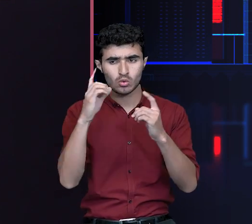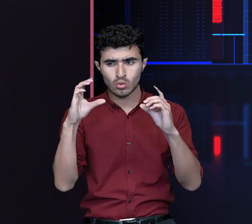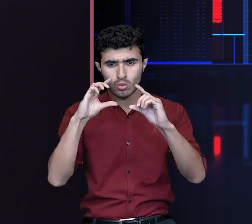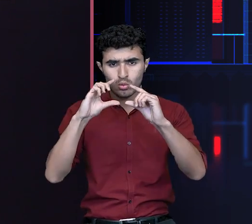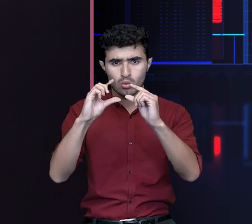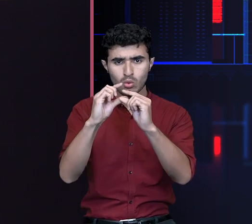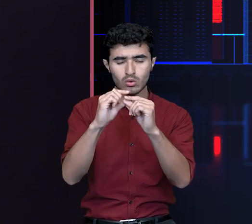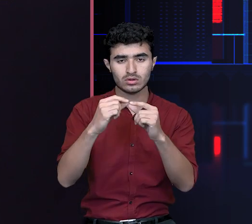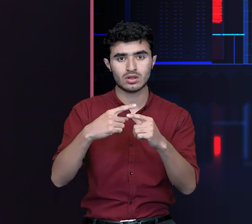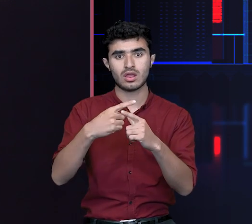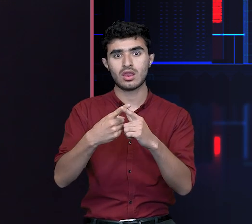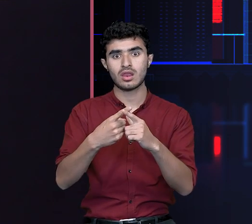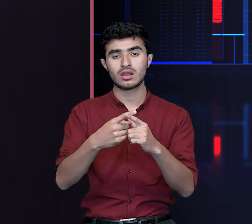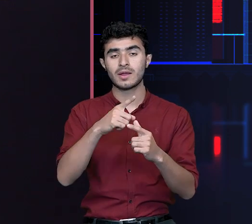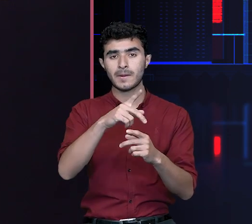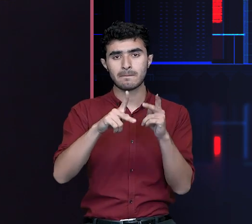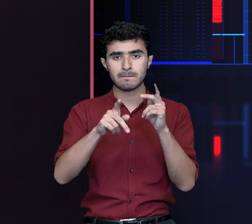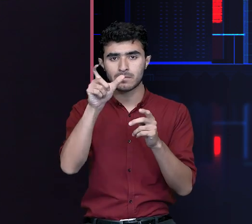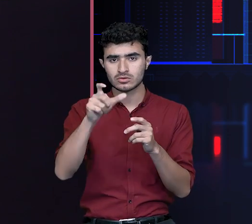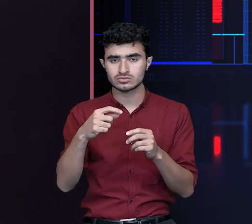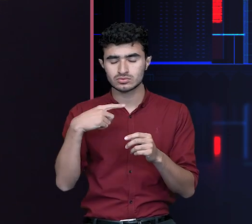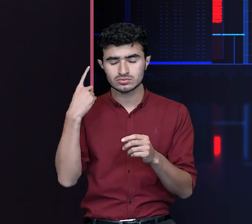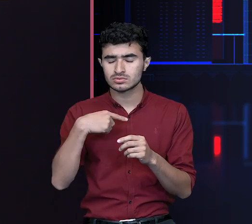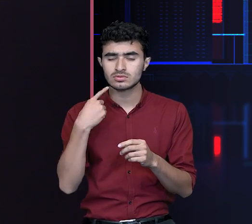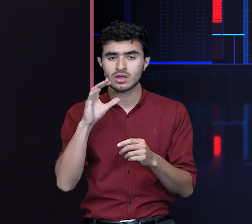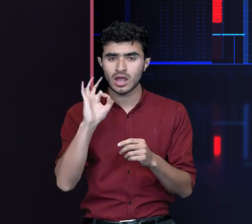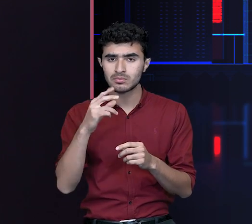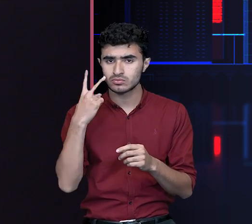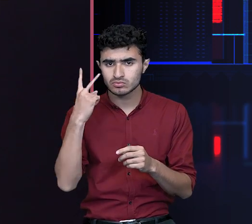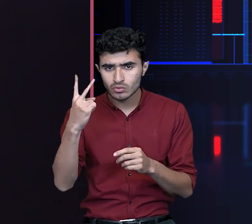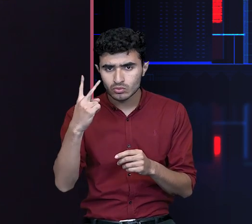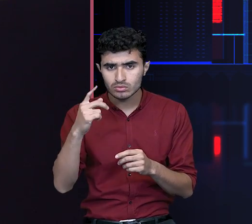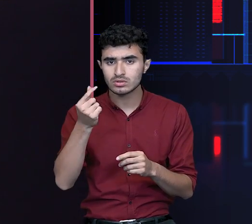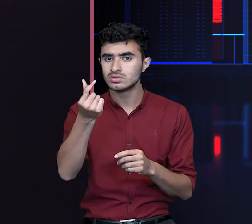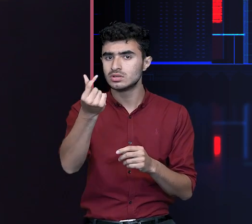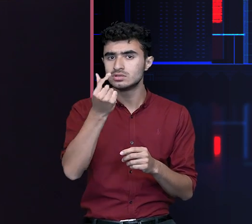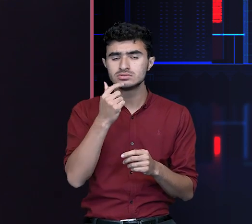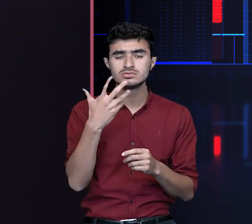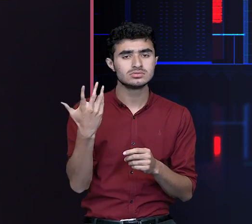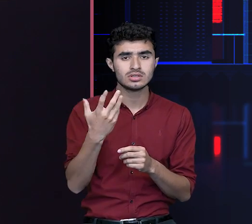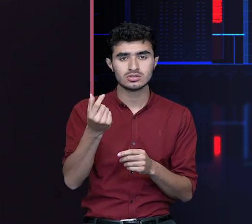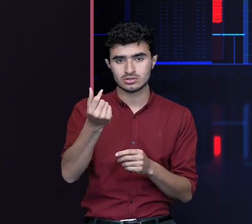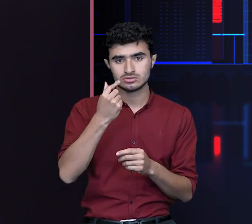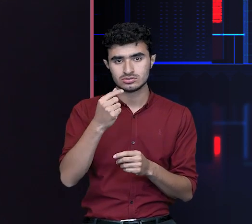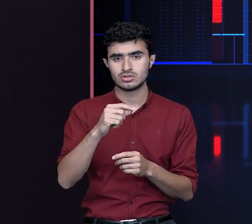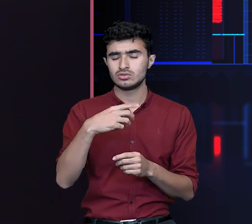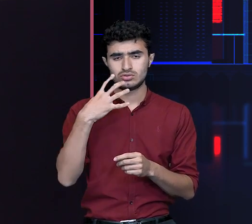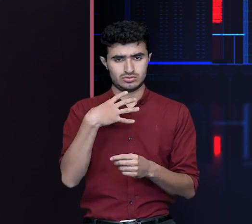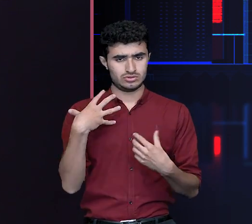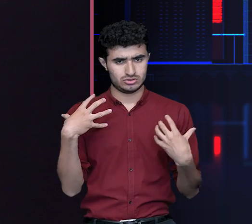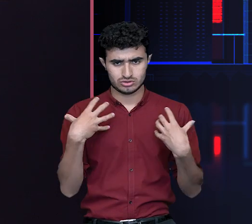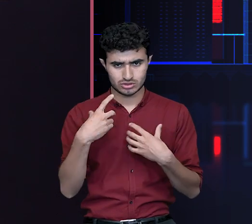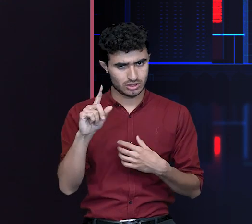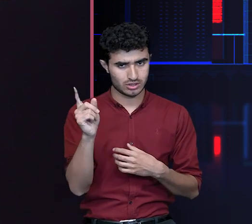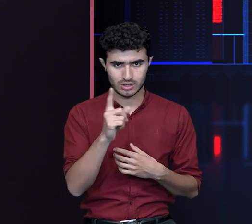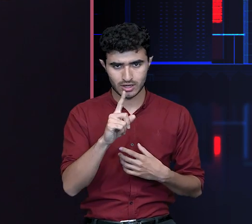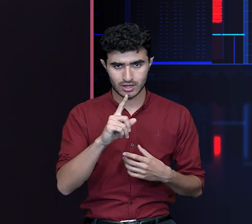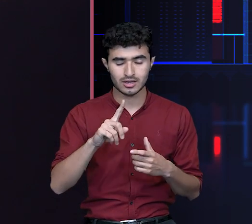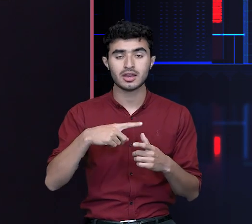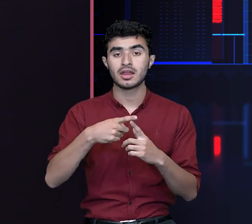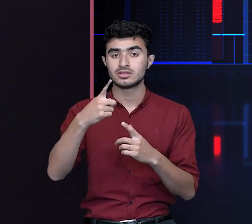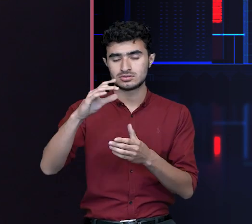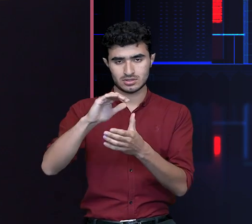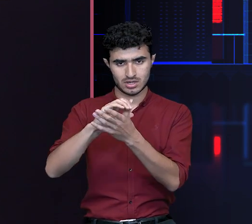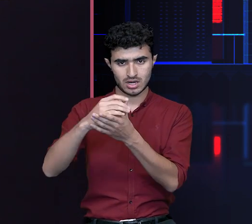and closer to me, until a person was what I could see. The person said, "Don't be scared," and then a hand